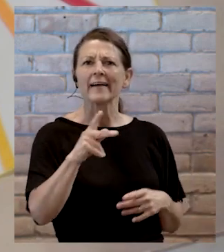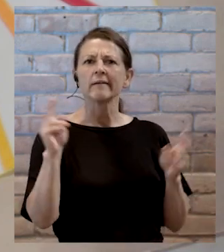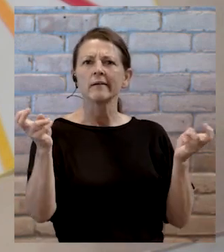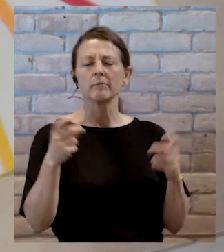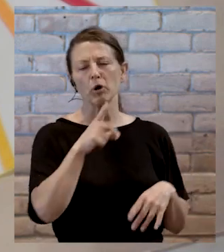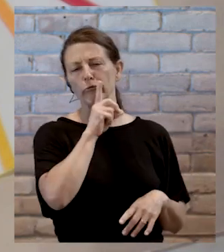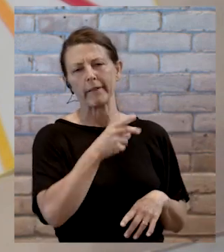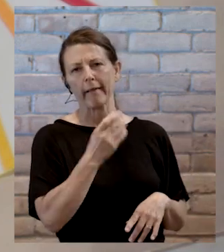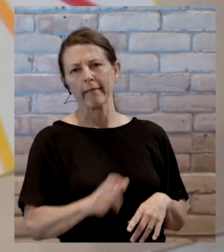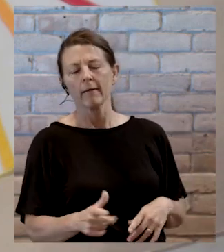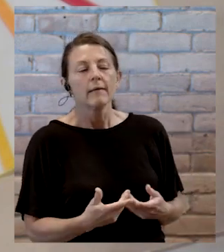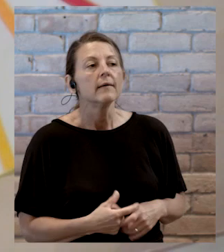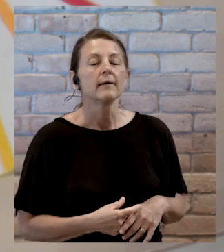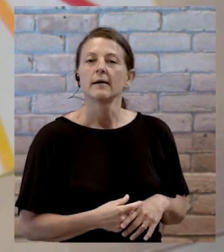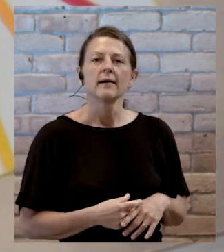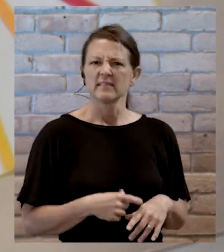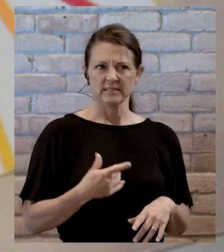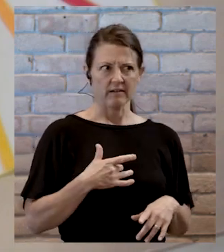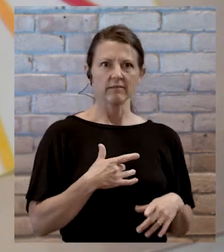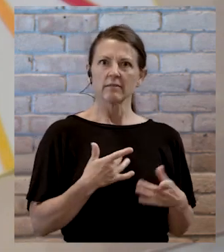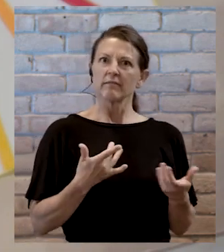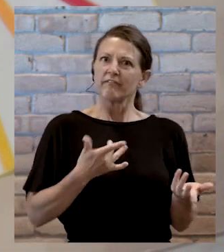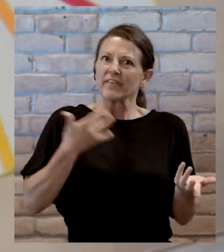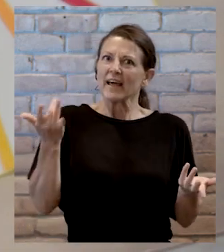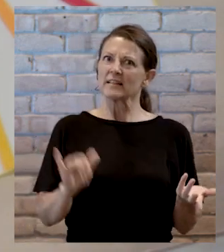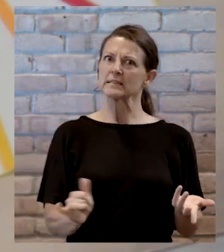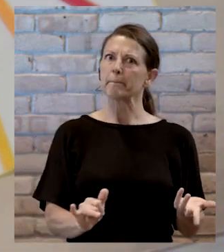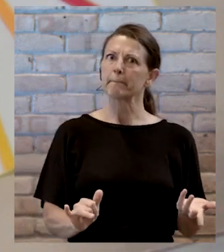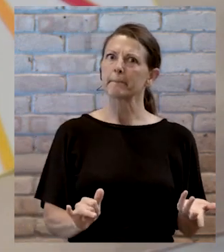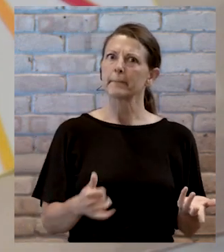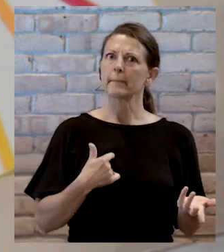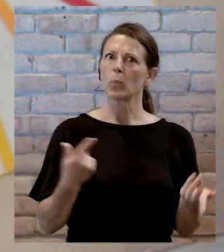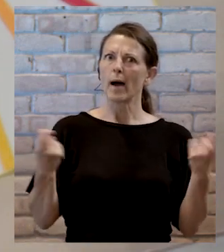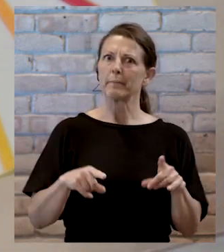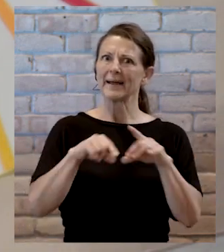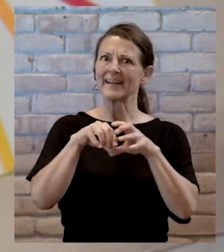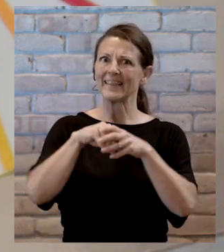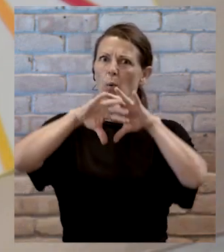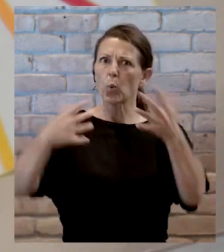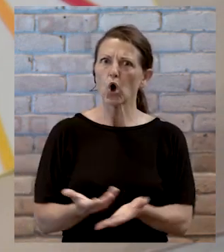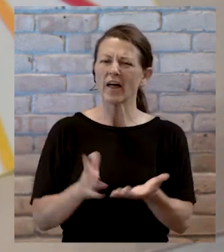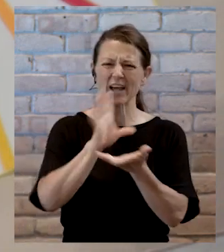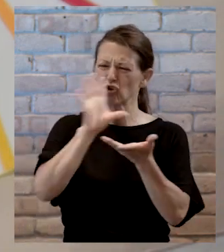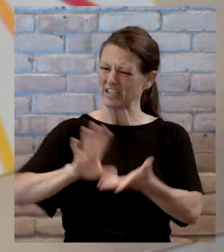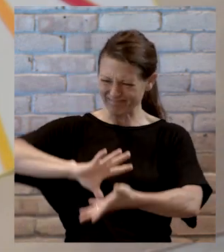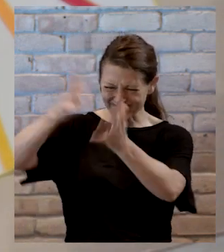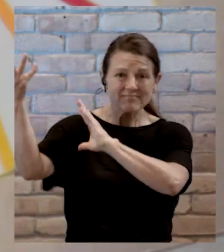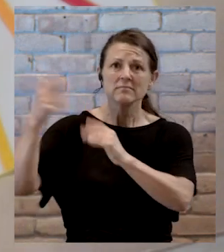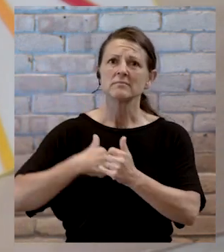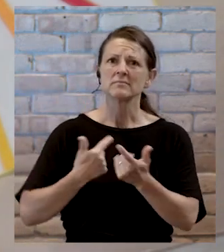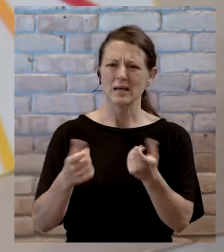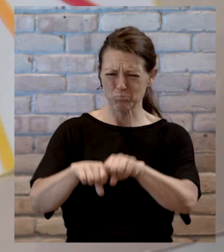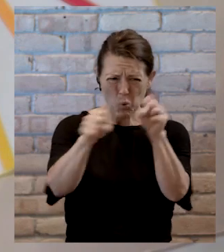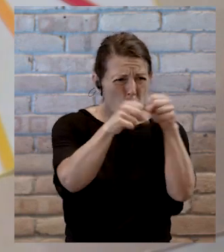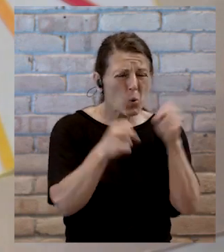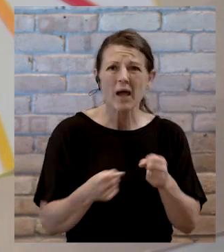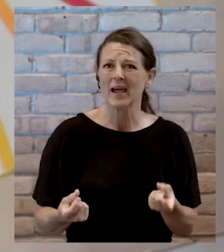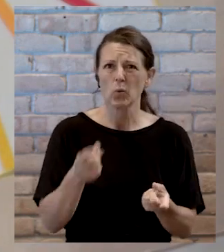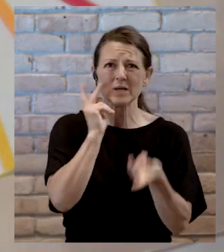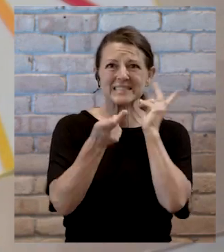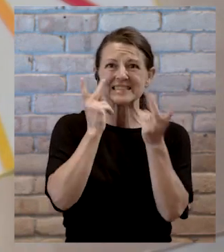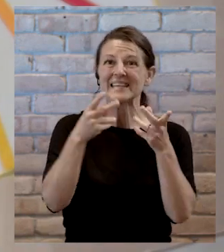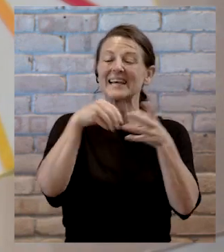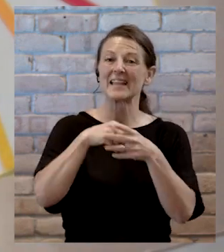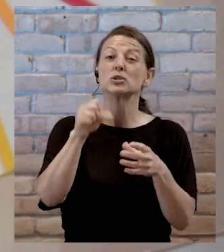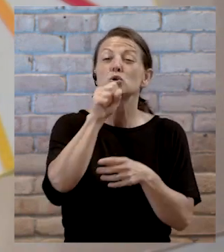here?" And doesn't it feel like that's what's happening in our world today? There's chaos and brokenness, and we see it in our